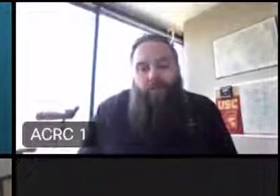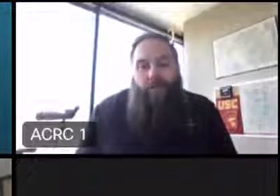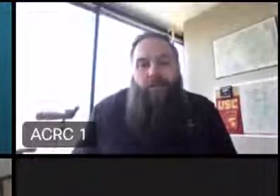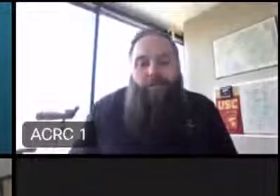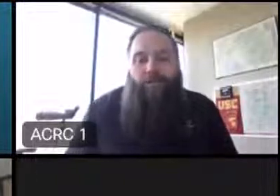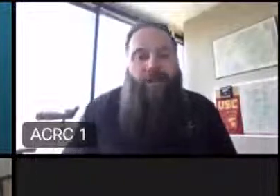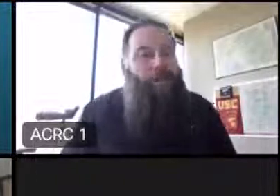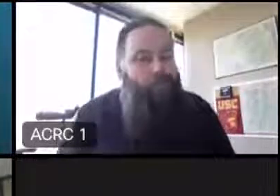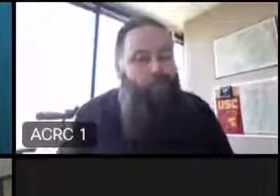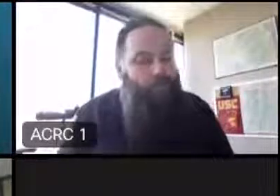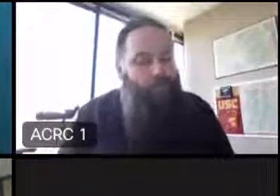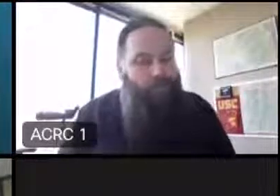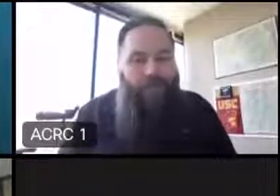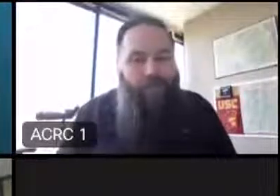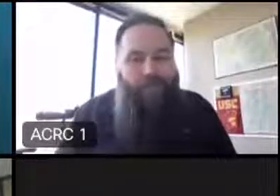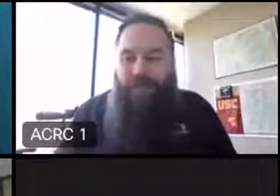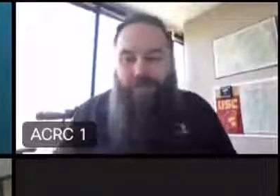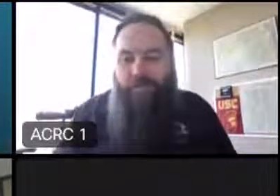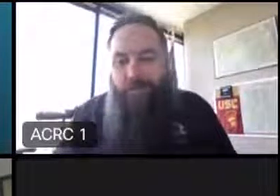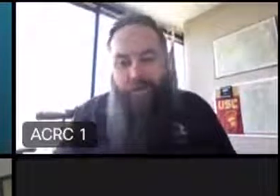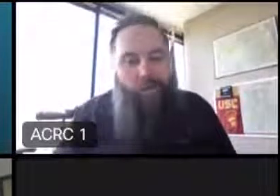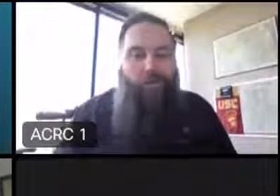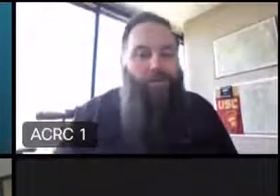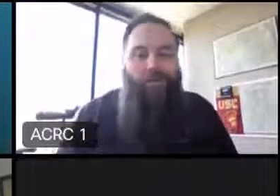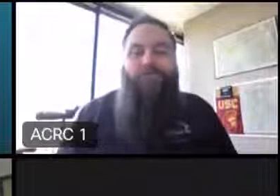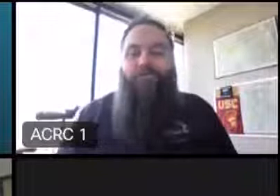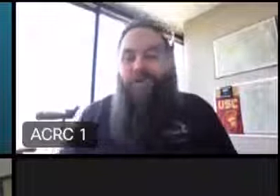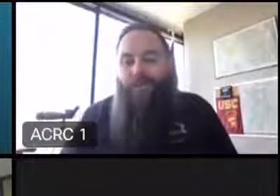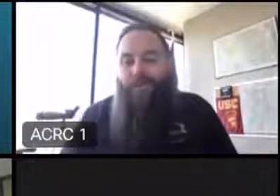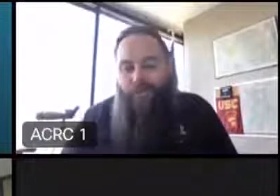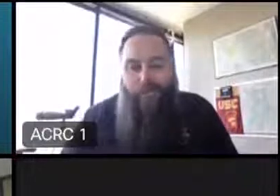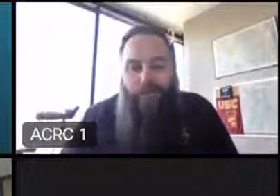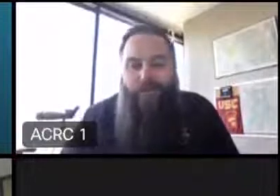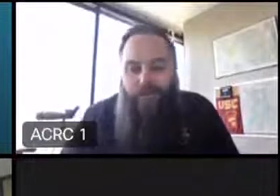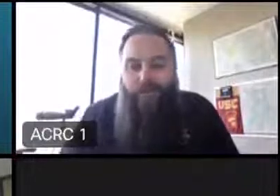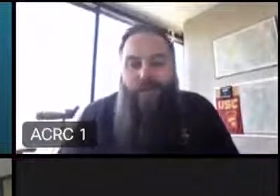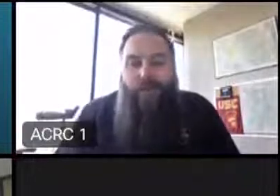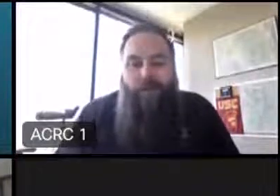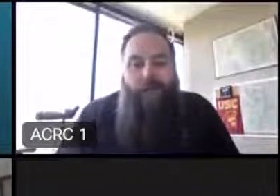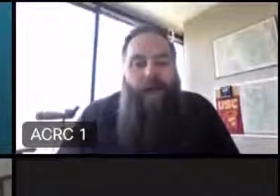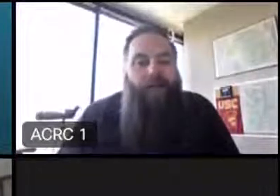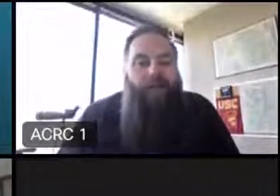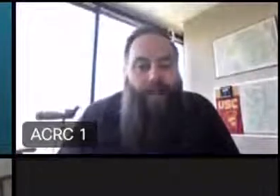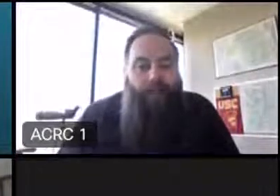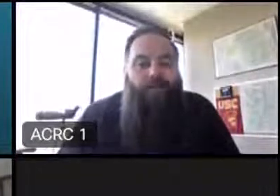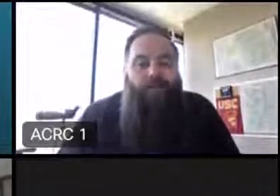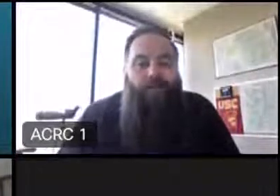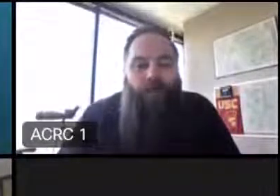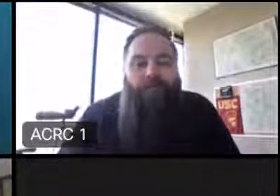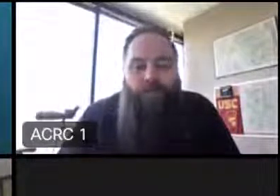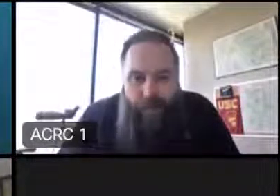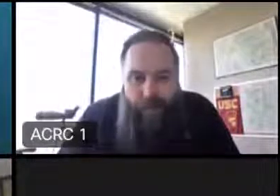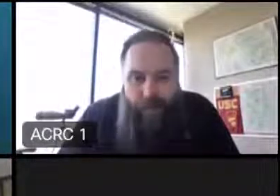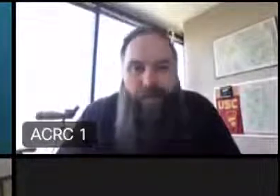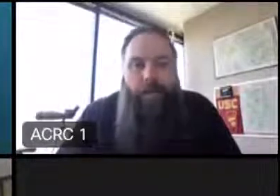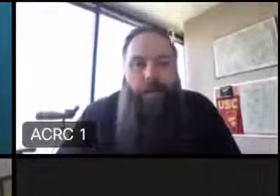Like it's not every person for themselves, not service coordinators aren't on their own trying to figure out what to do. We have an established